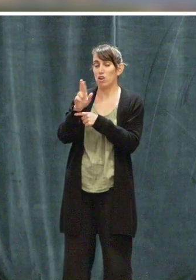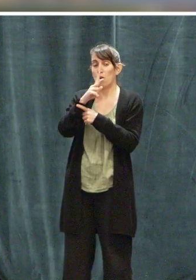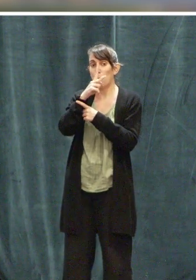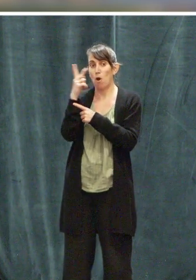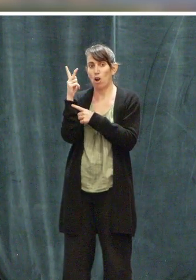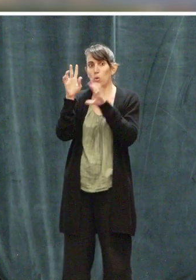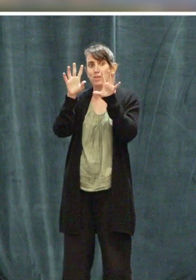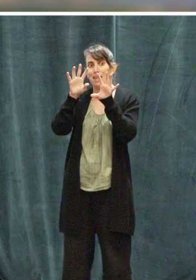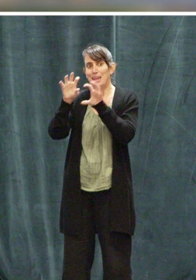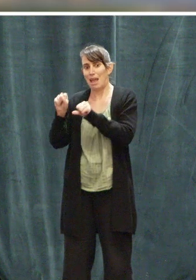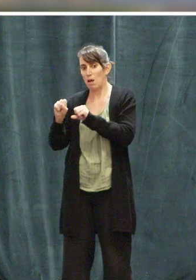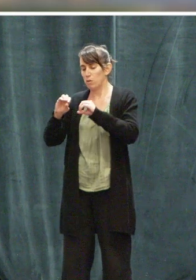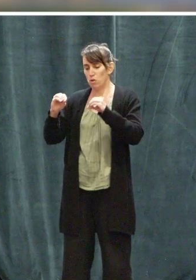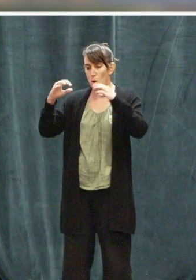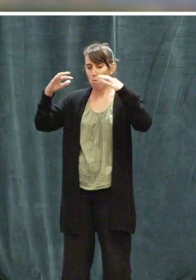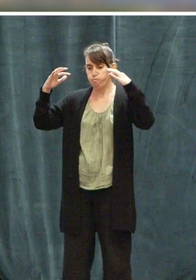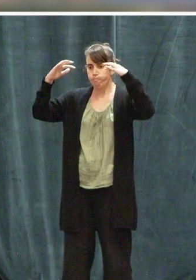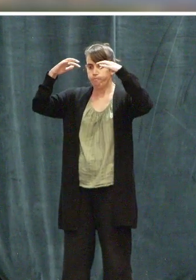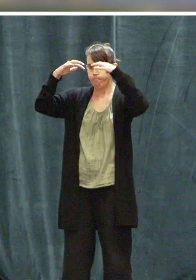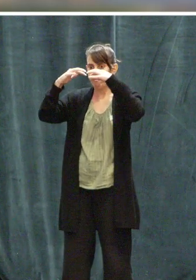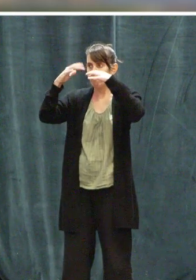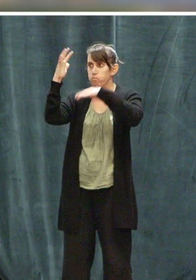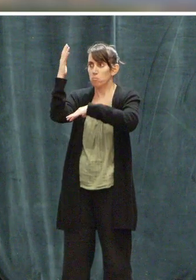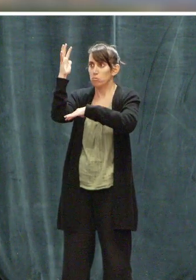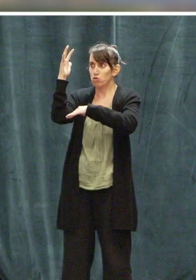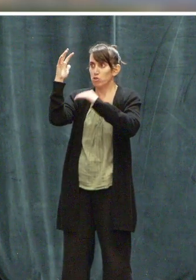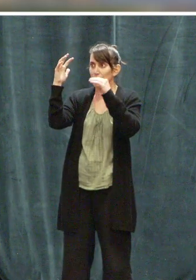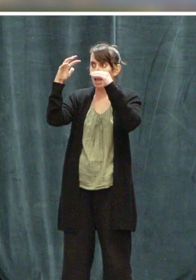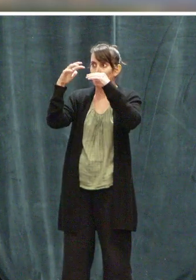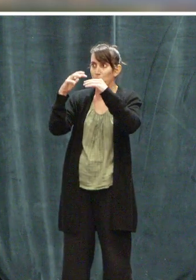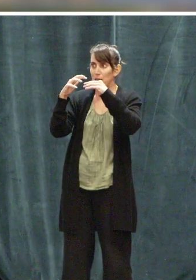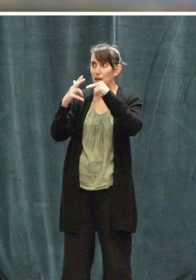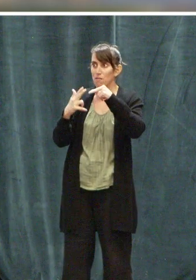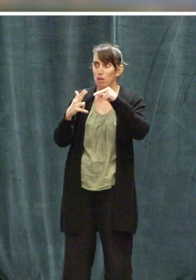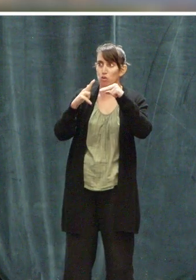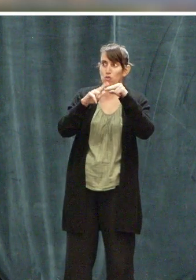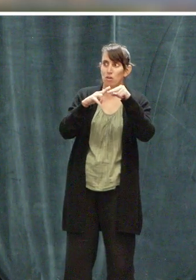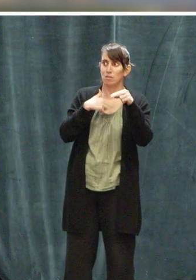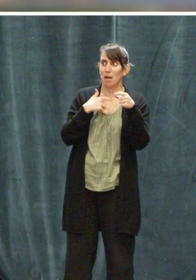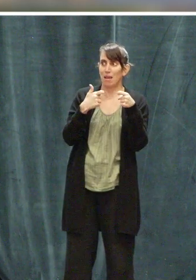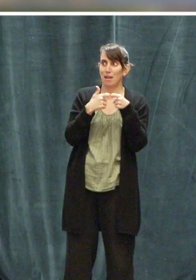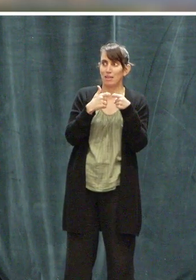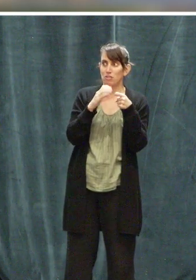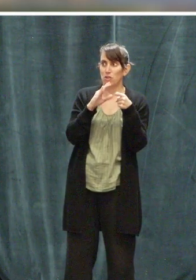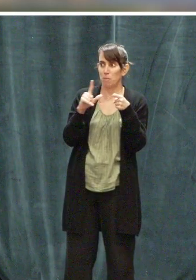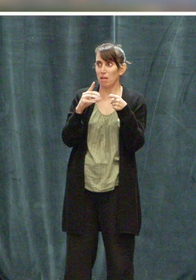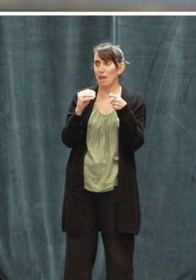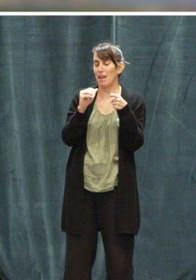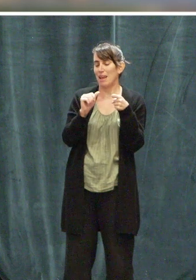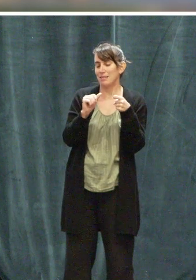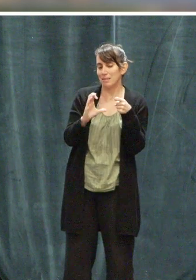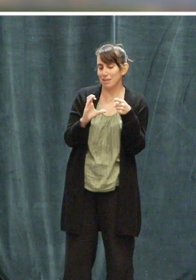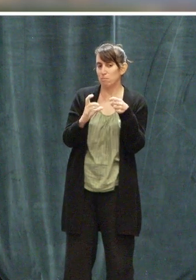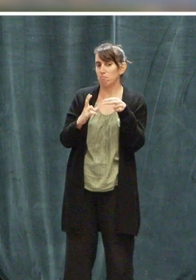we have no tree canopy. That means I've increased my electric bill in AC by this summer by $150 a